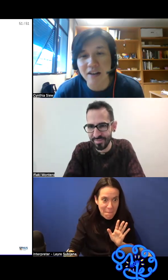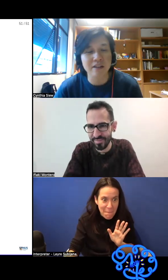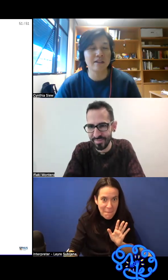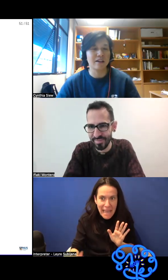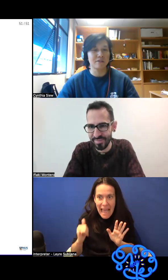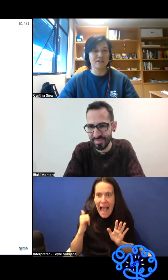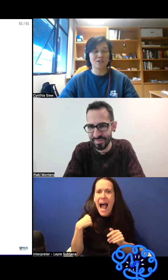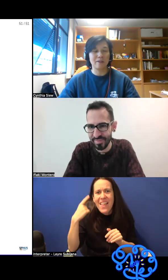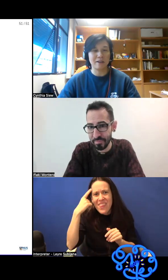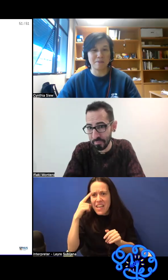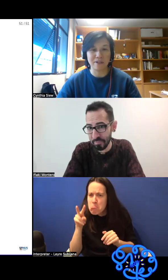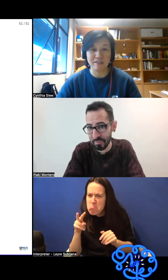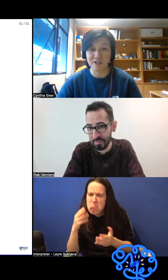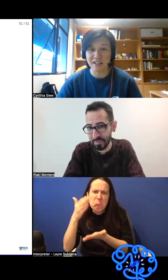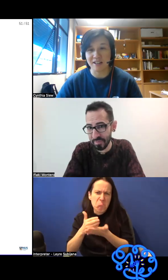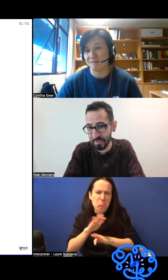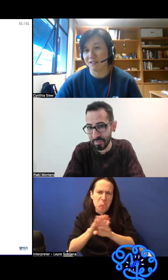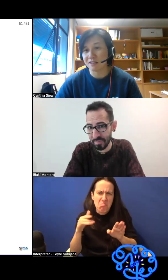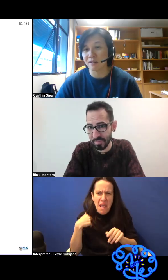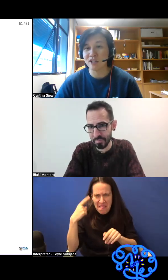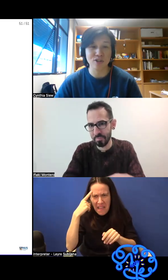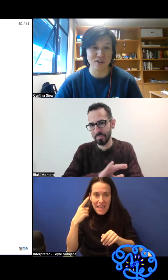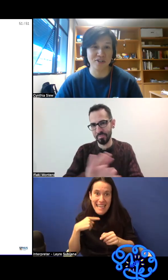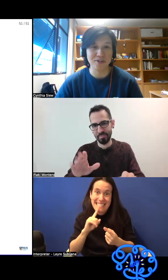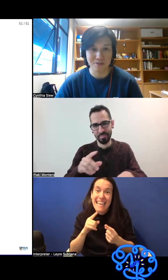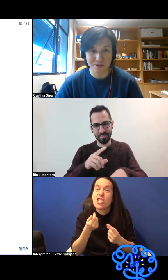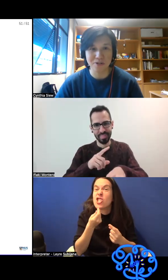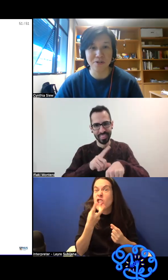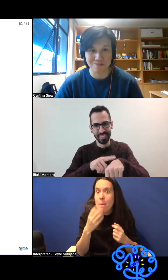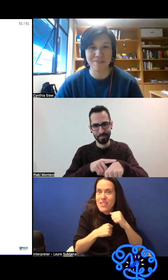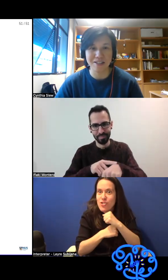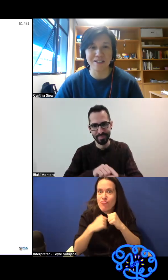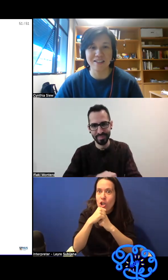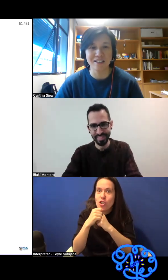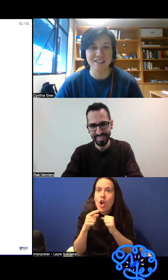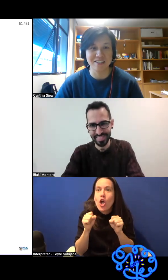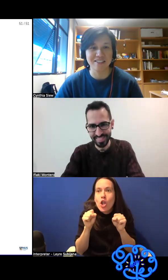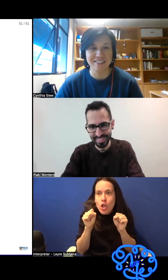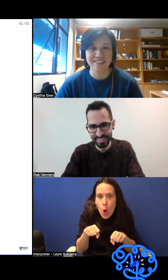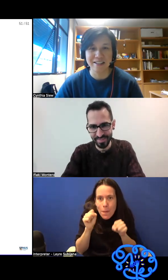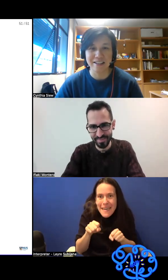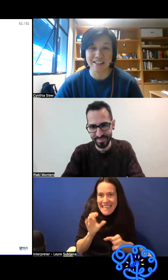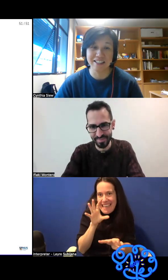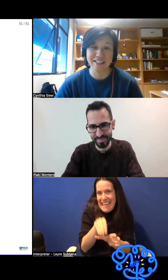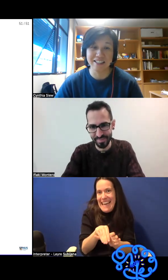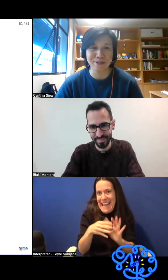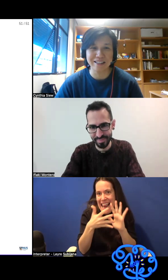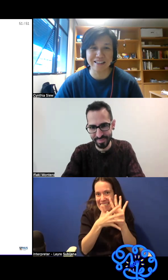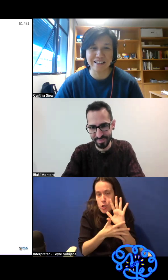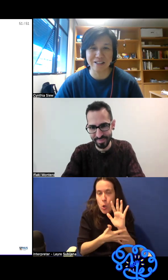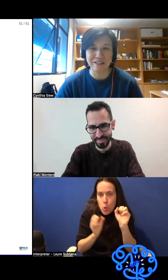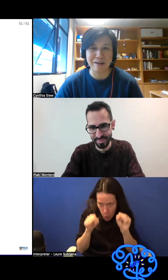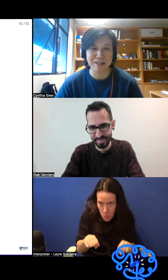yeah, I think that I would just stop at that point. I would say that some of these structures could be in the lexicon. I just haven't